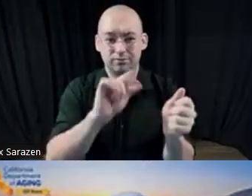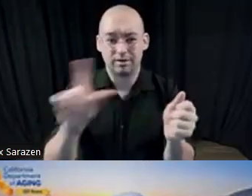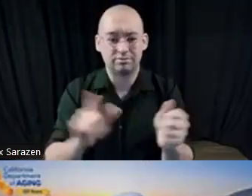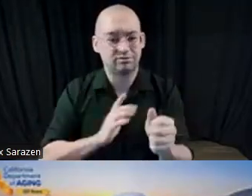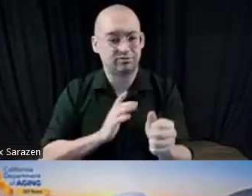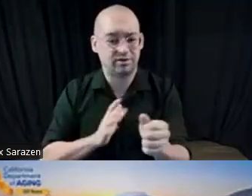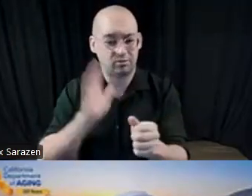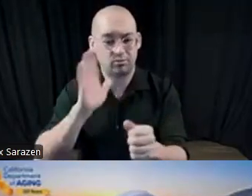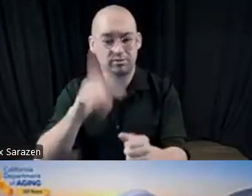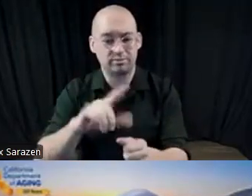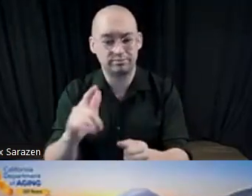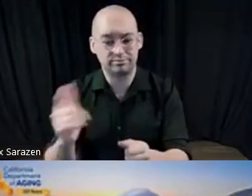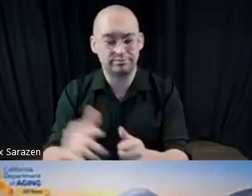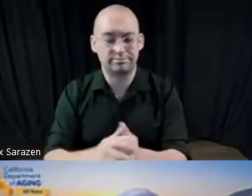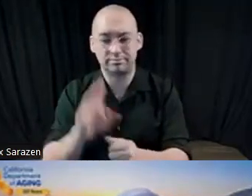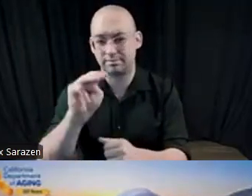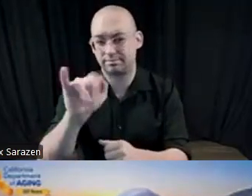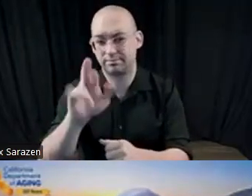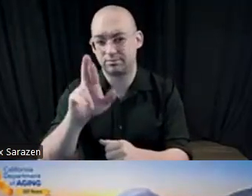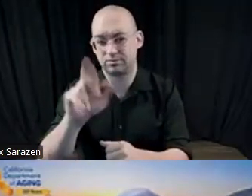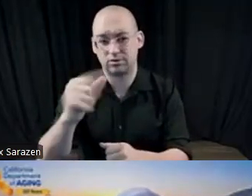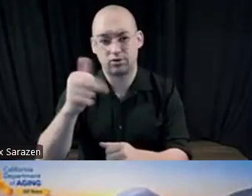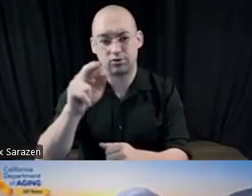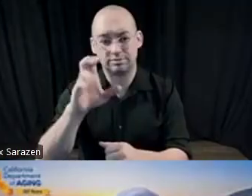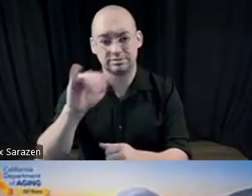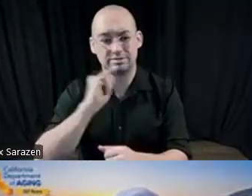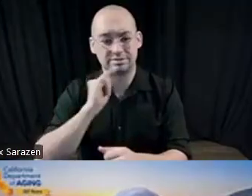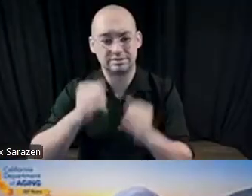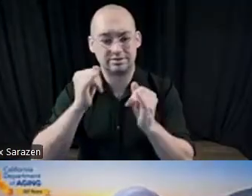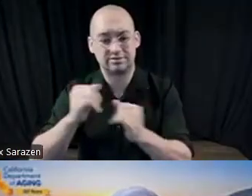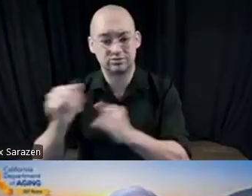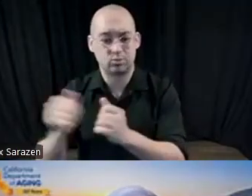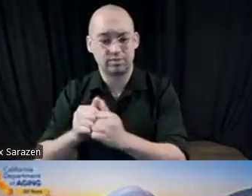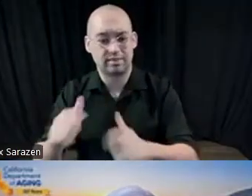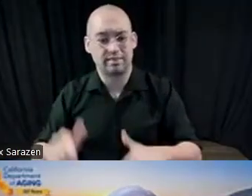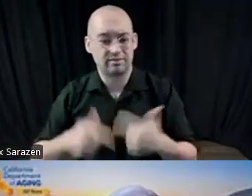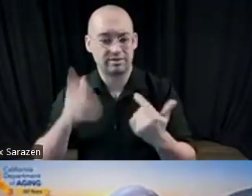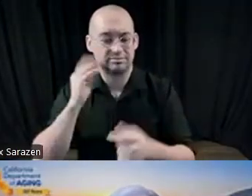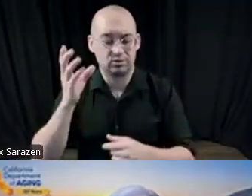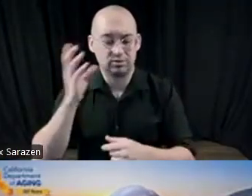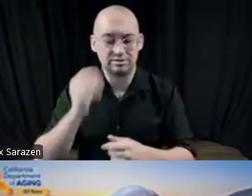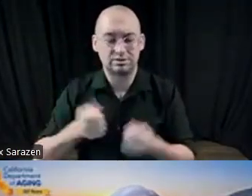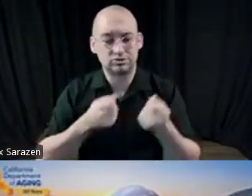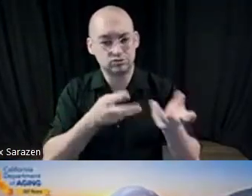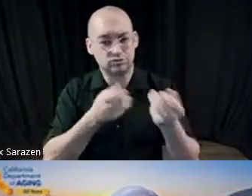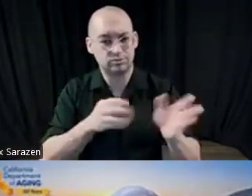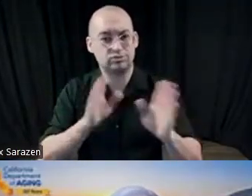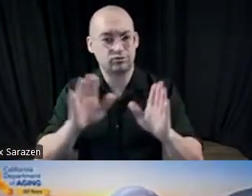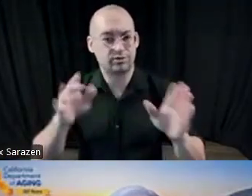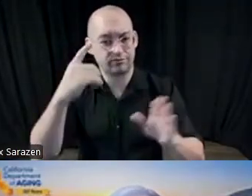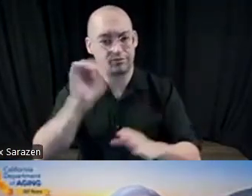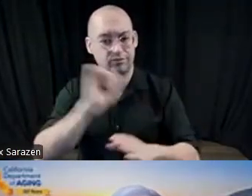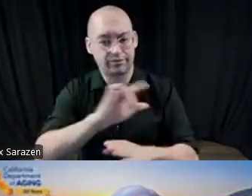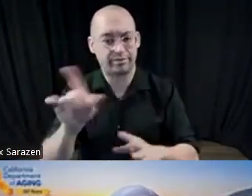you. Myra Garcia is one of our individuals with lived experience who just contributes greatly to every meeting. So